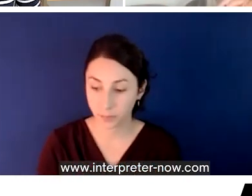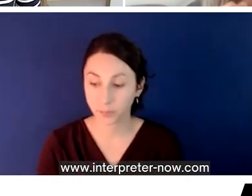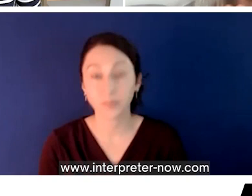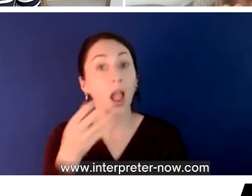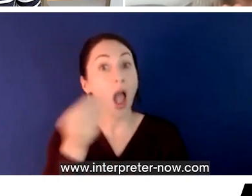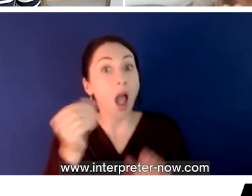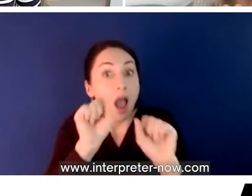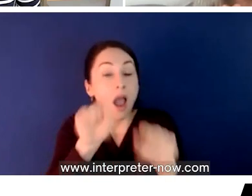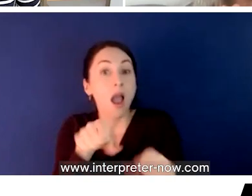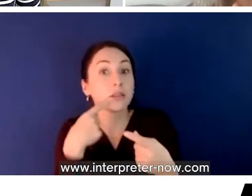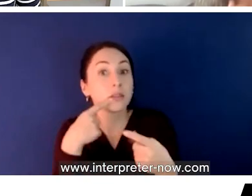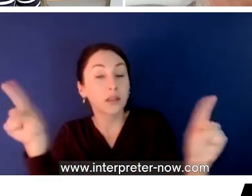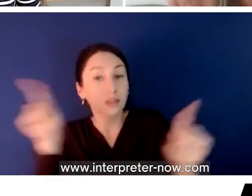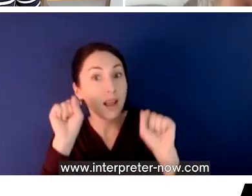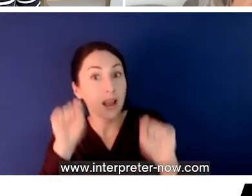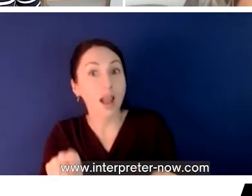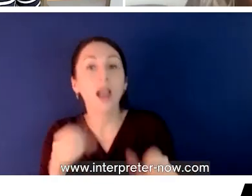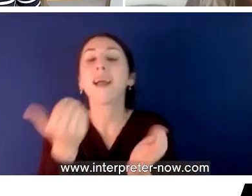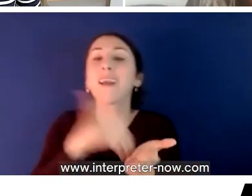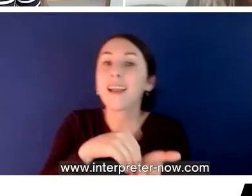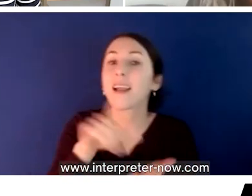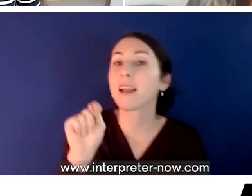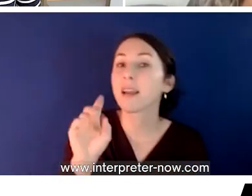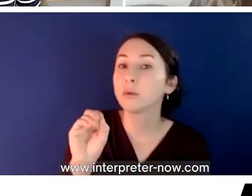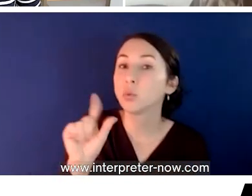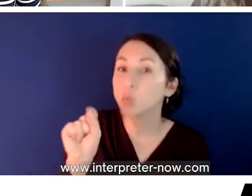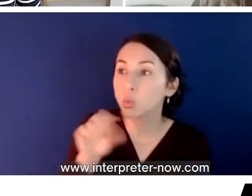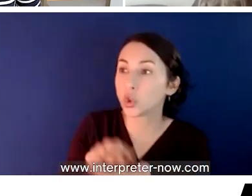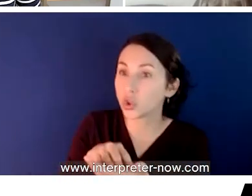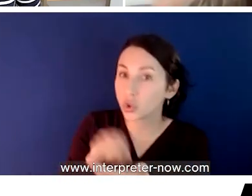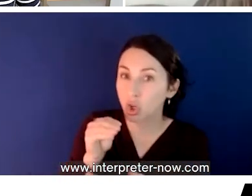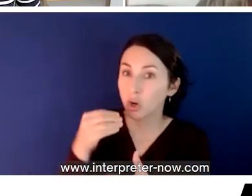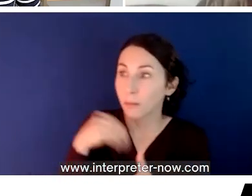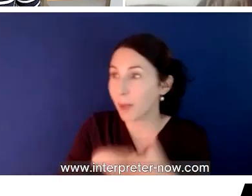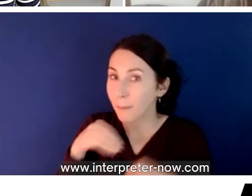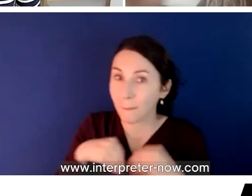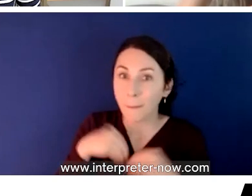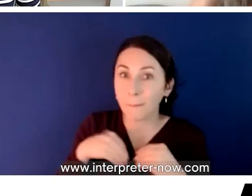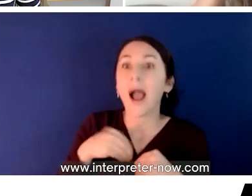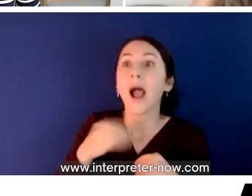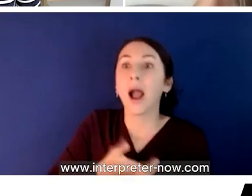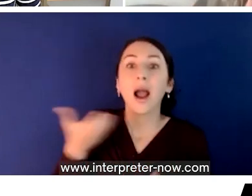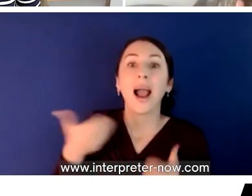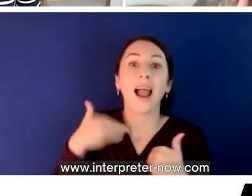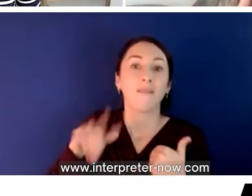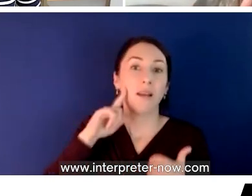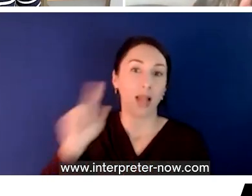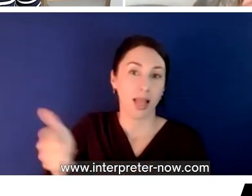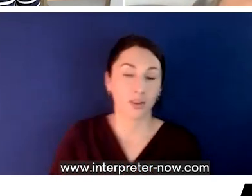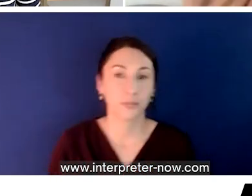it. And it can be really successful. And again, it's tools that you can then use going forward also.